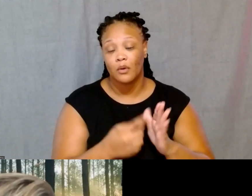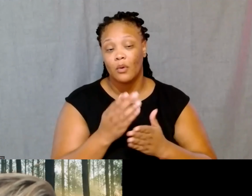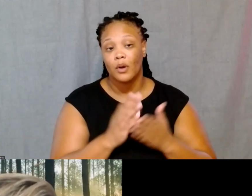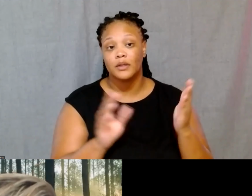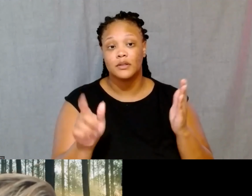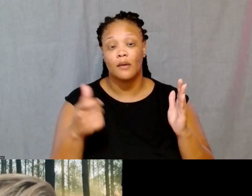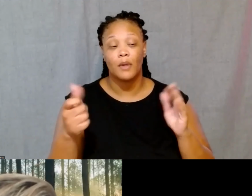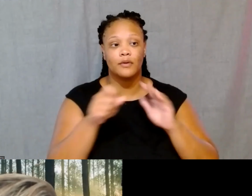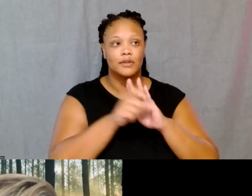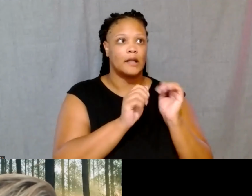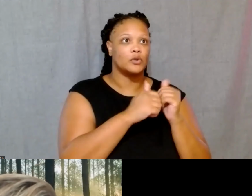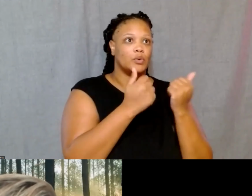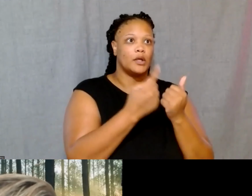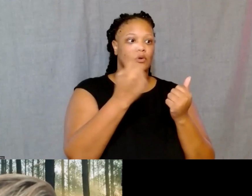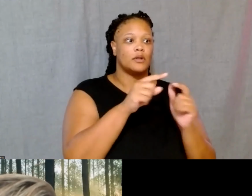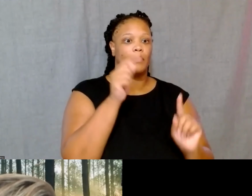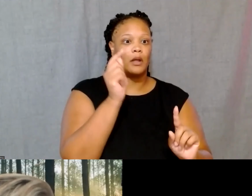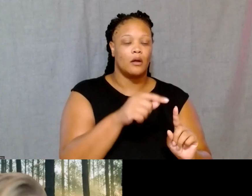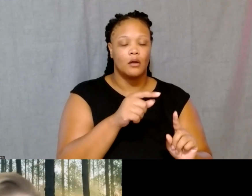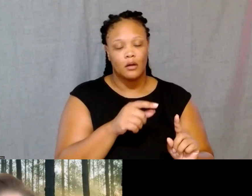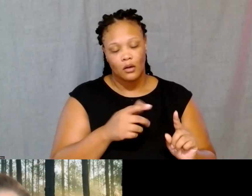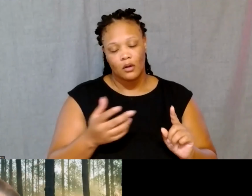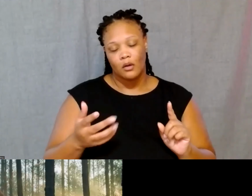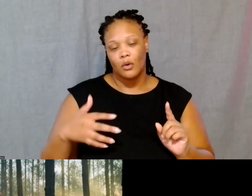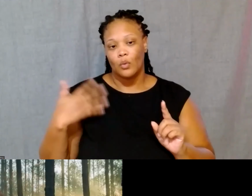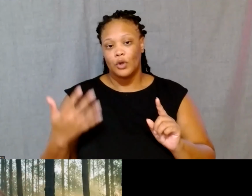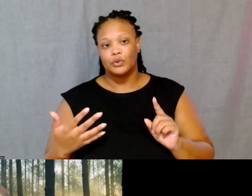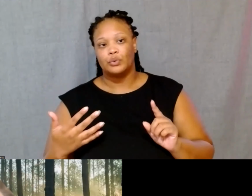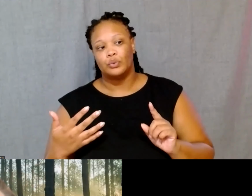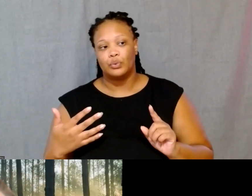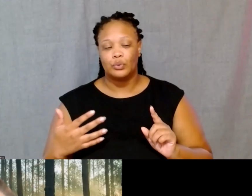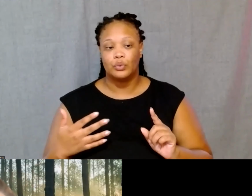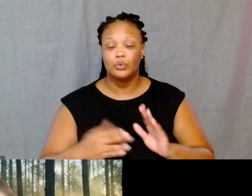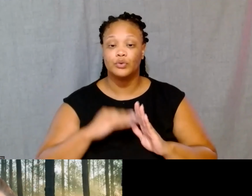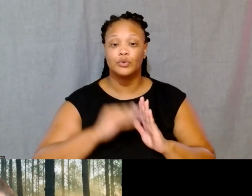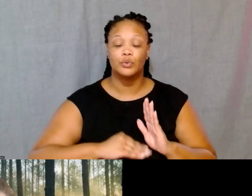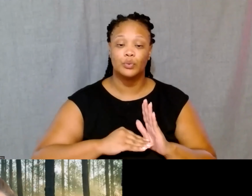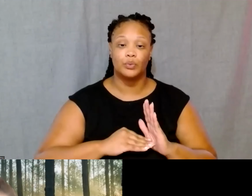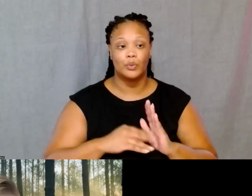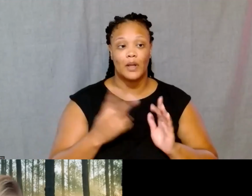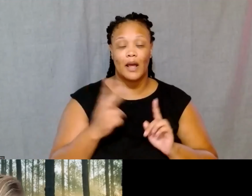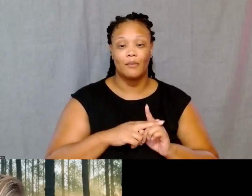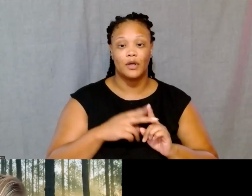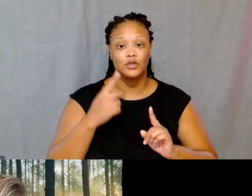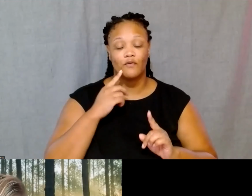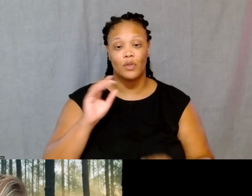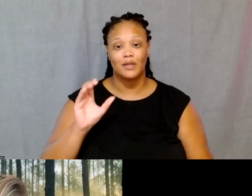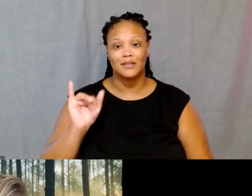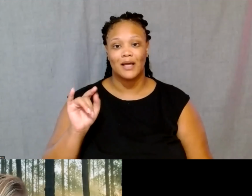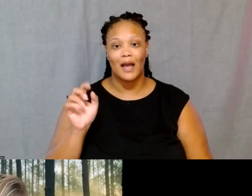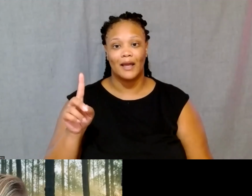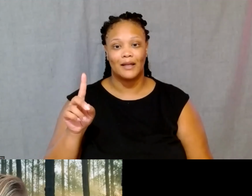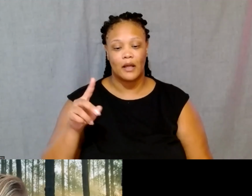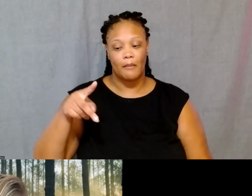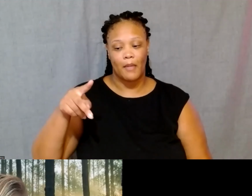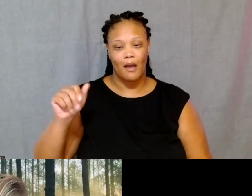state association or something like that were to do an application for the cited PATH funding to act as a sort of a